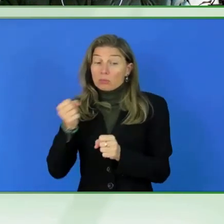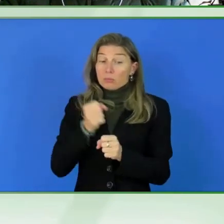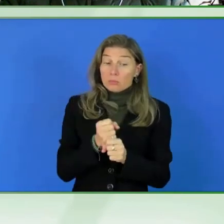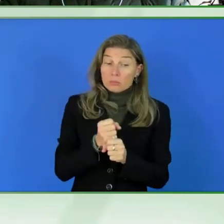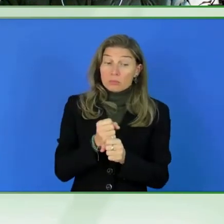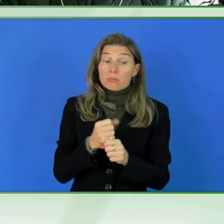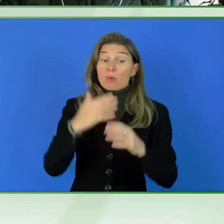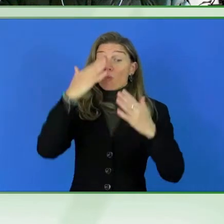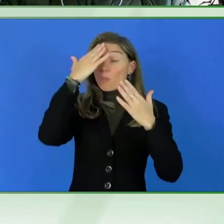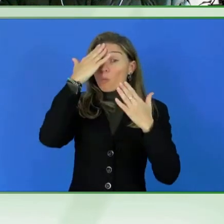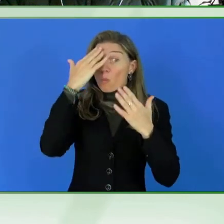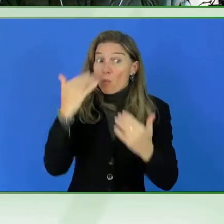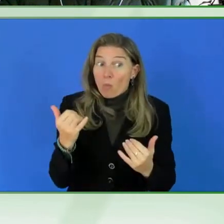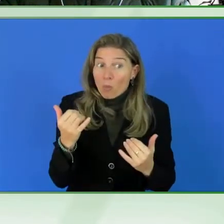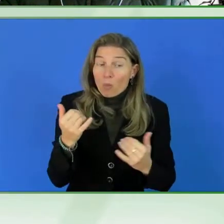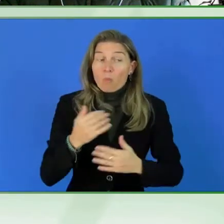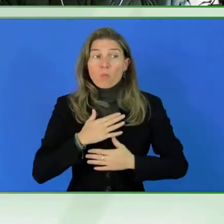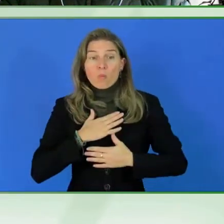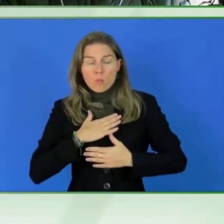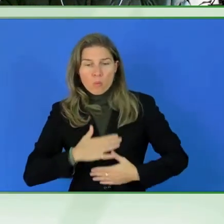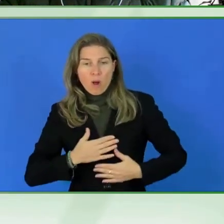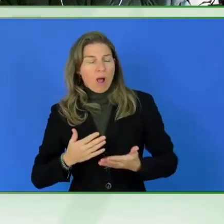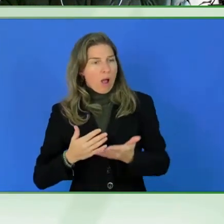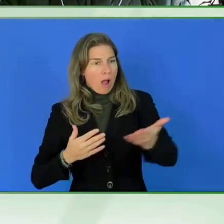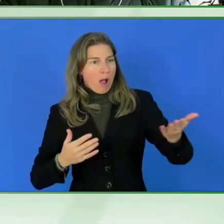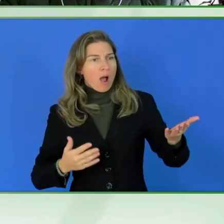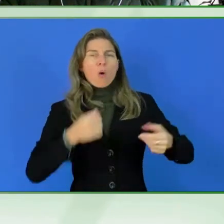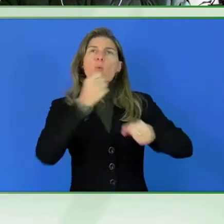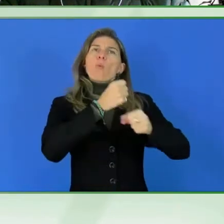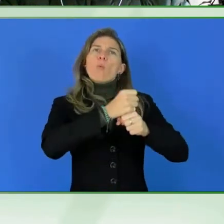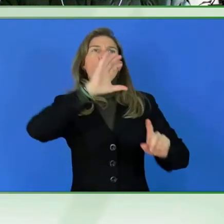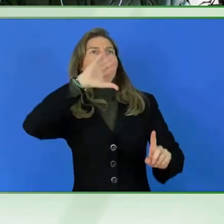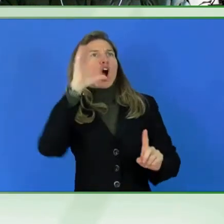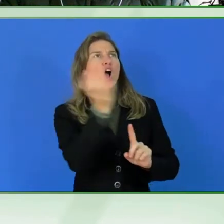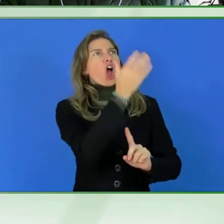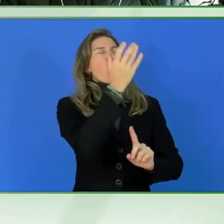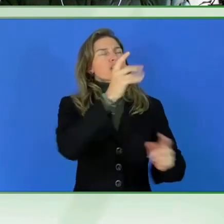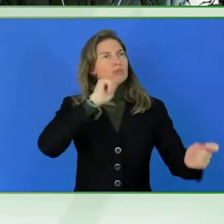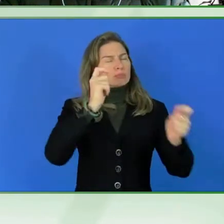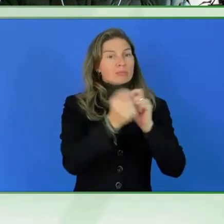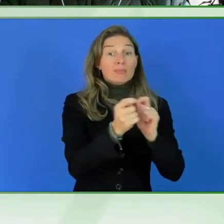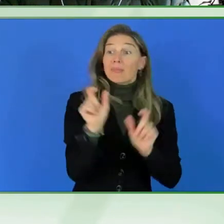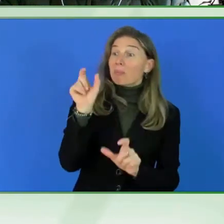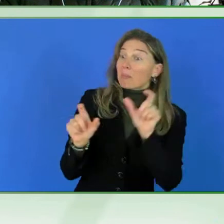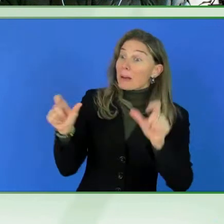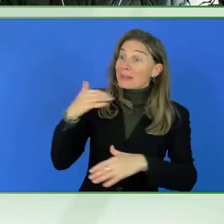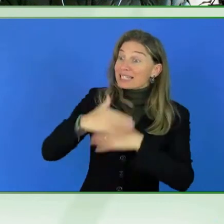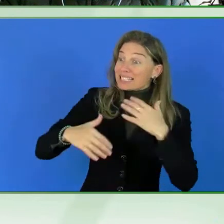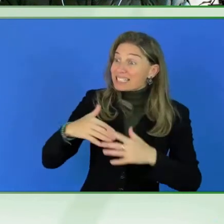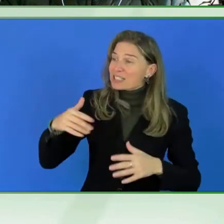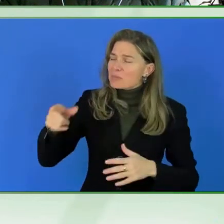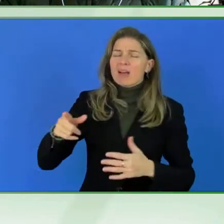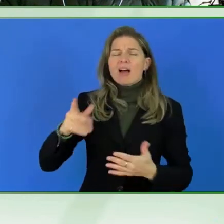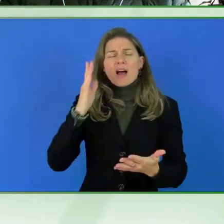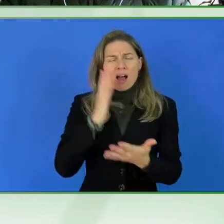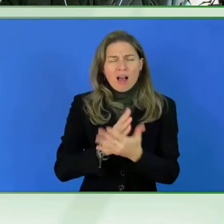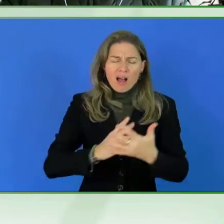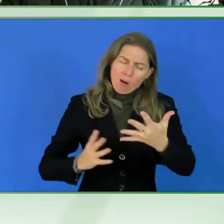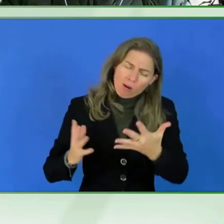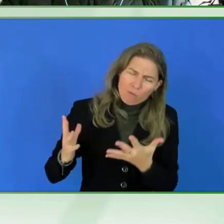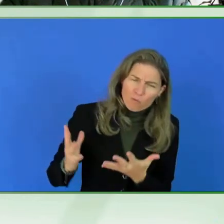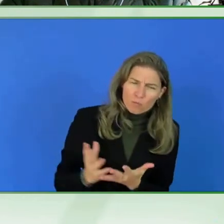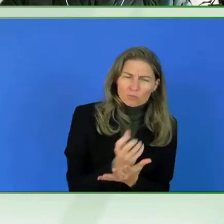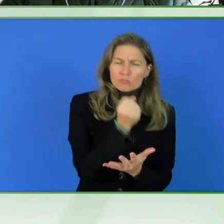workplace culture at Flex, where employees with disabilities can reach their full potential. Next